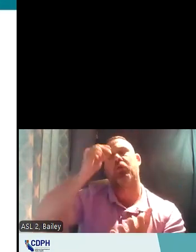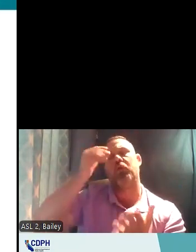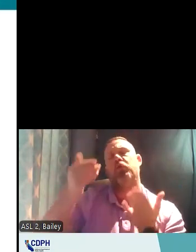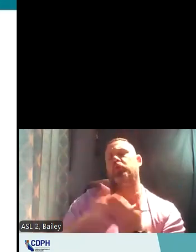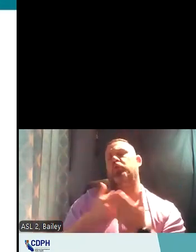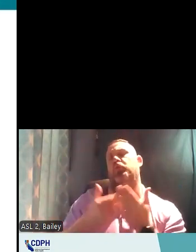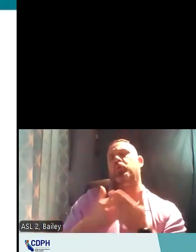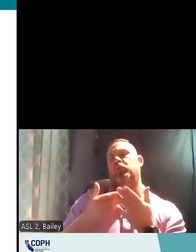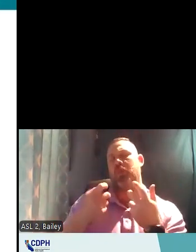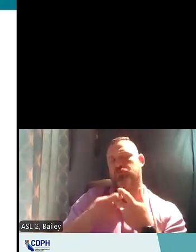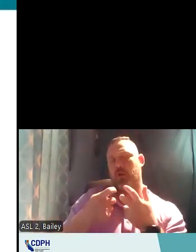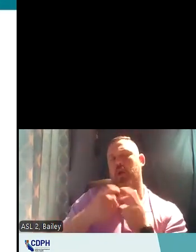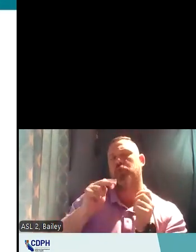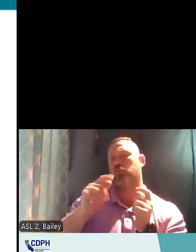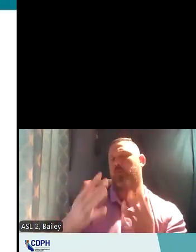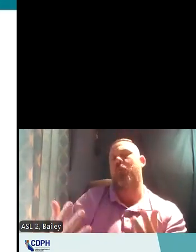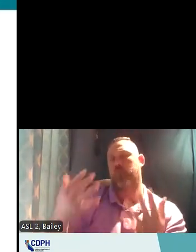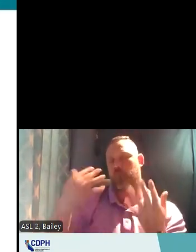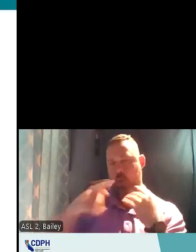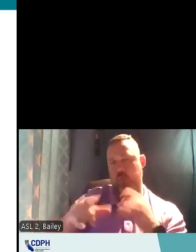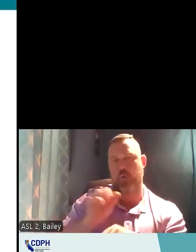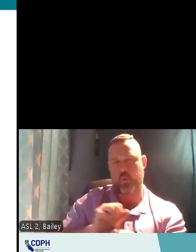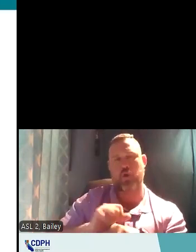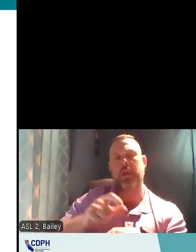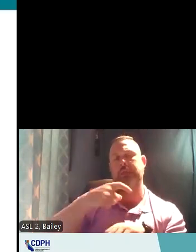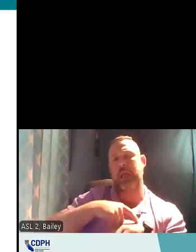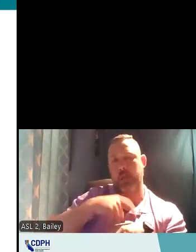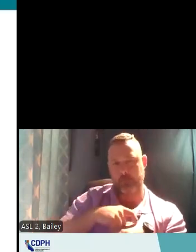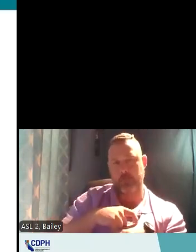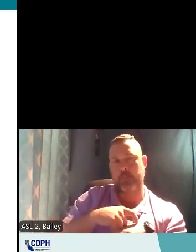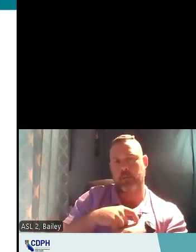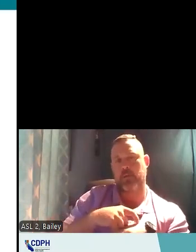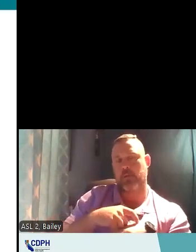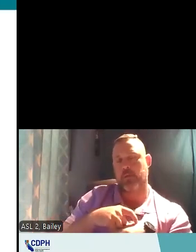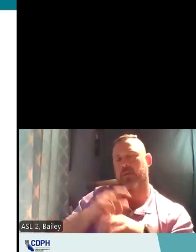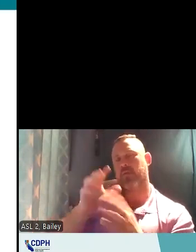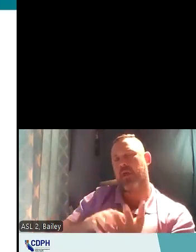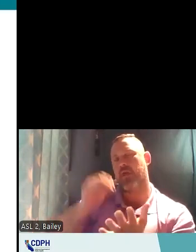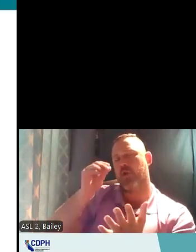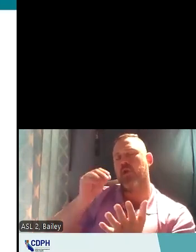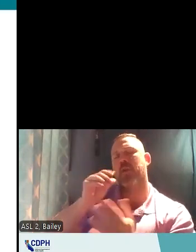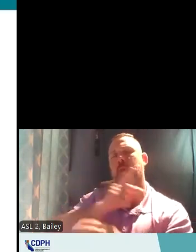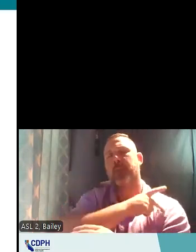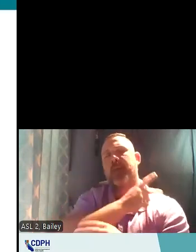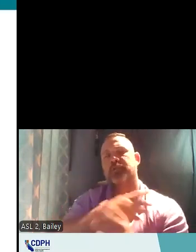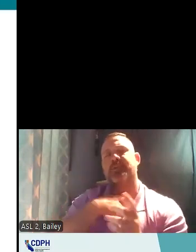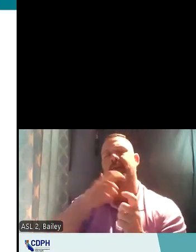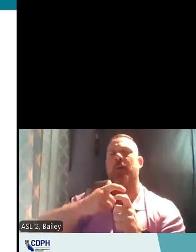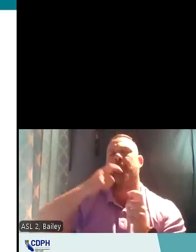electronic tool could overwhelm providers' workload and time. And they also learned that patients play such a